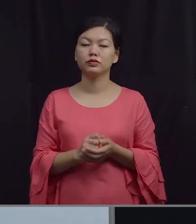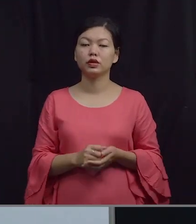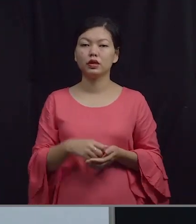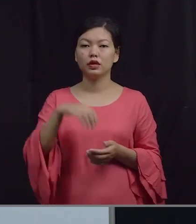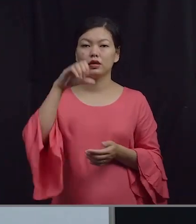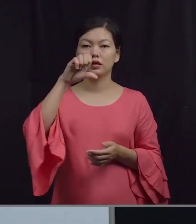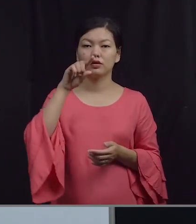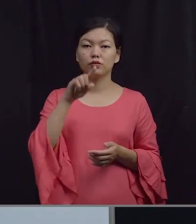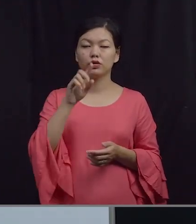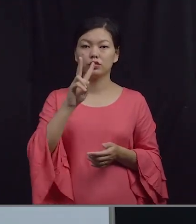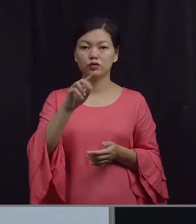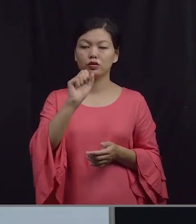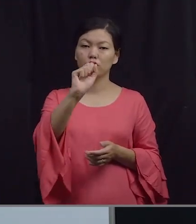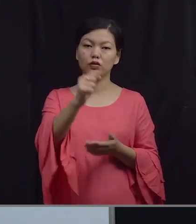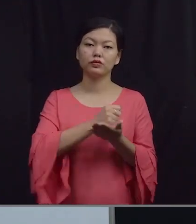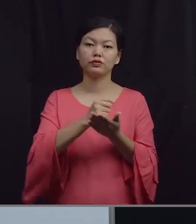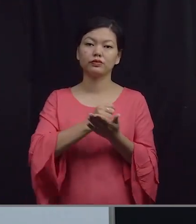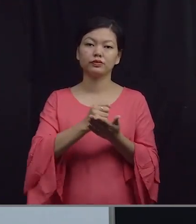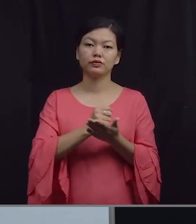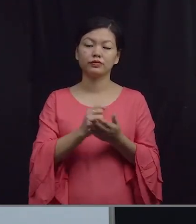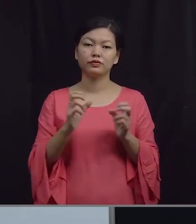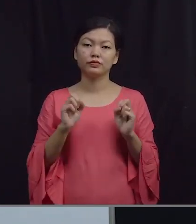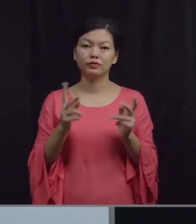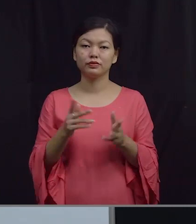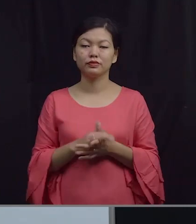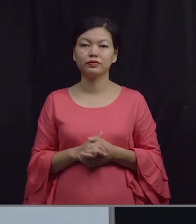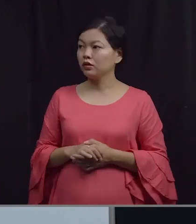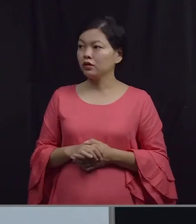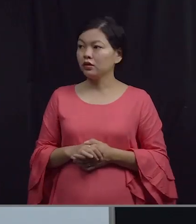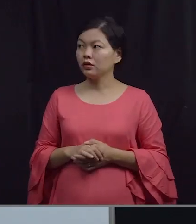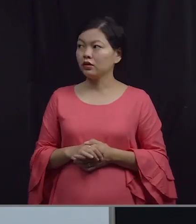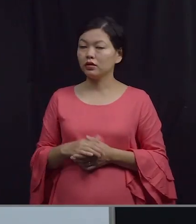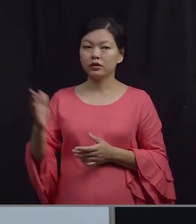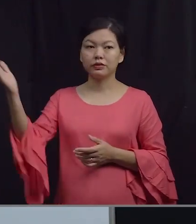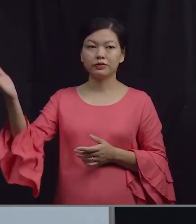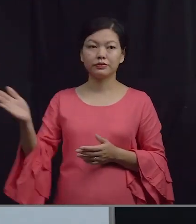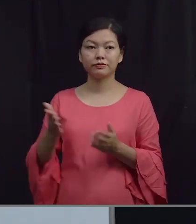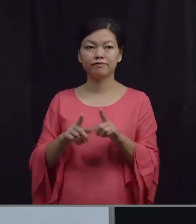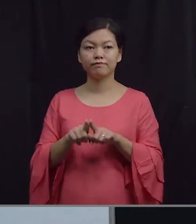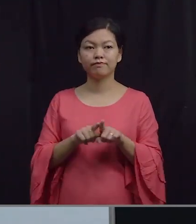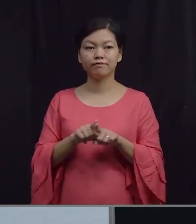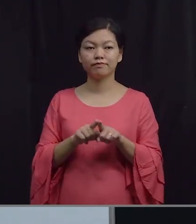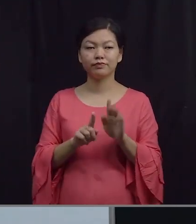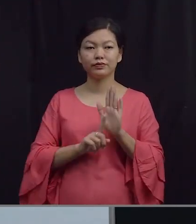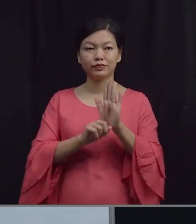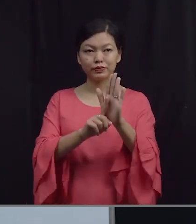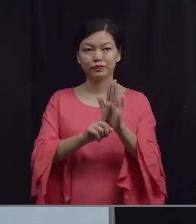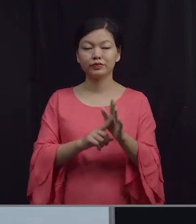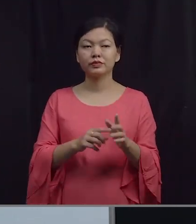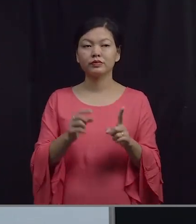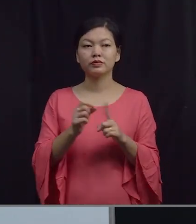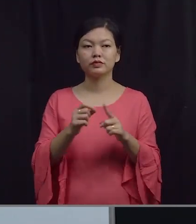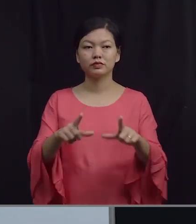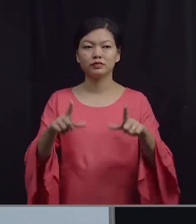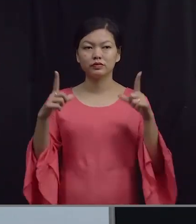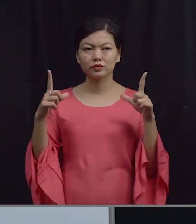solve 9.2. Okay. So dear students, okay, so we have discussed lots of things today, like power of lenses, right? Power of